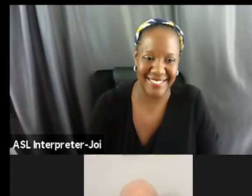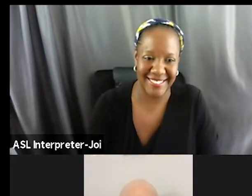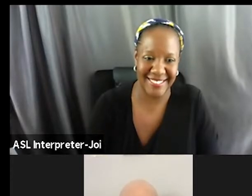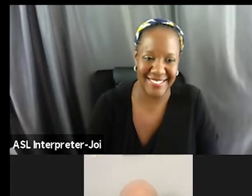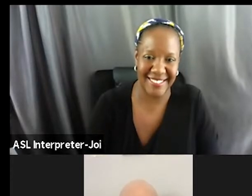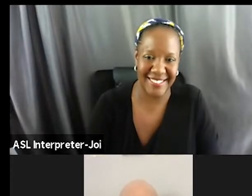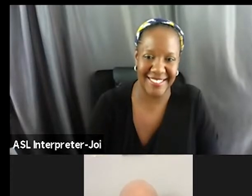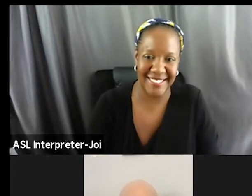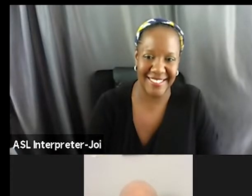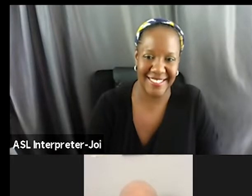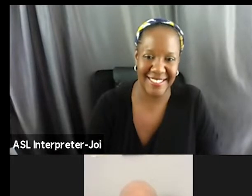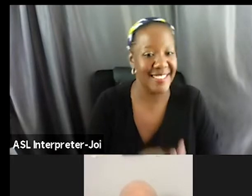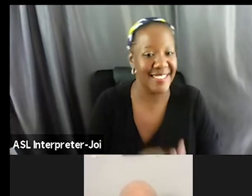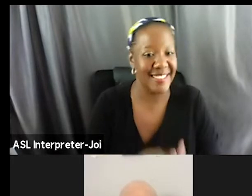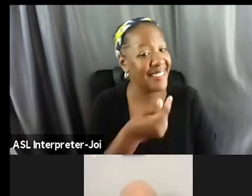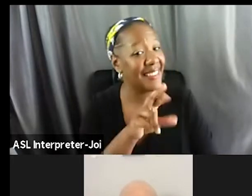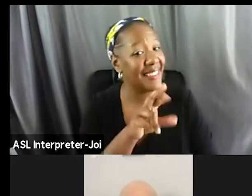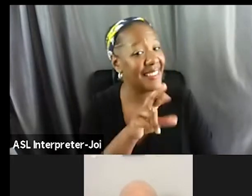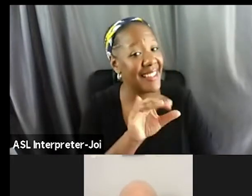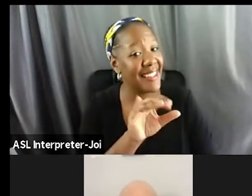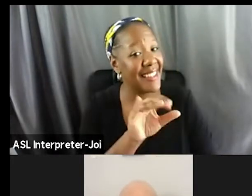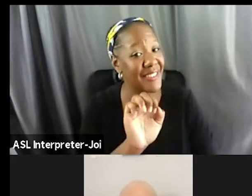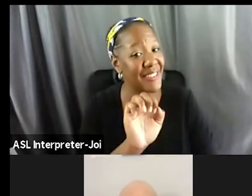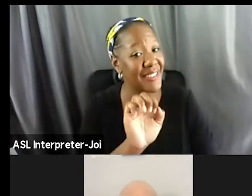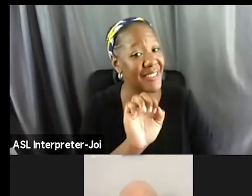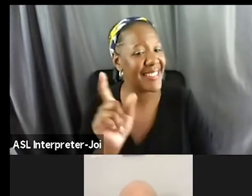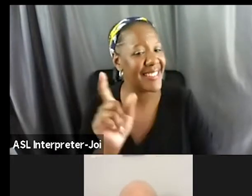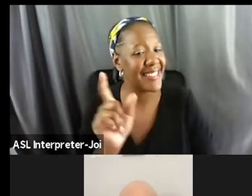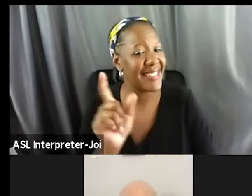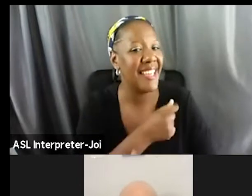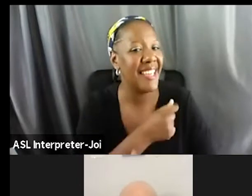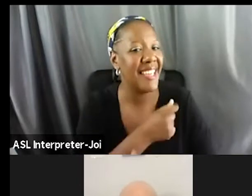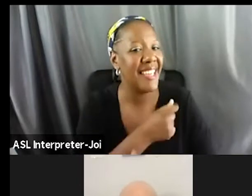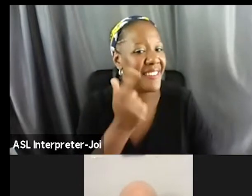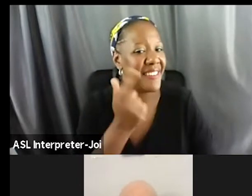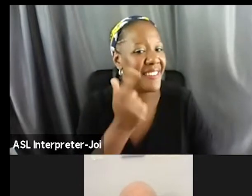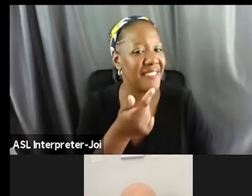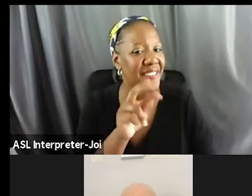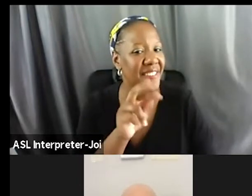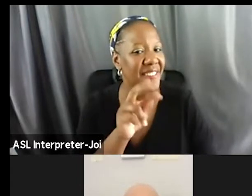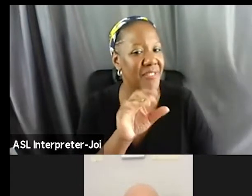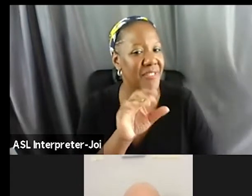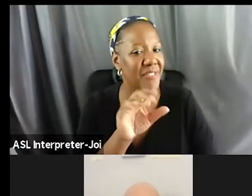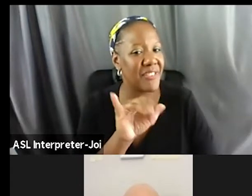Is Gracie still on the line? I would love to hear from her.